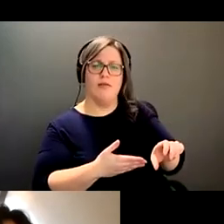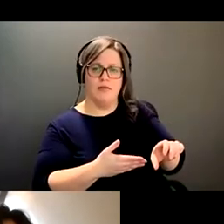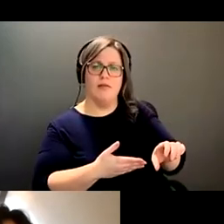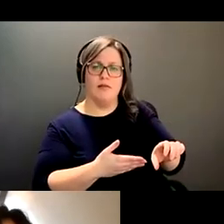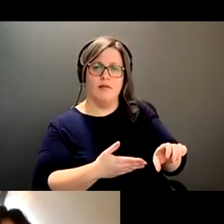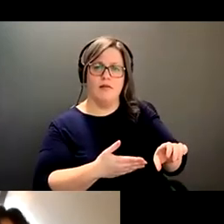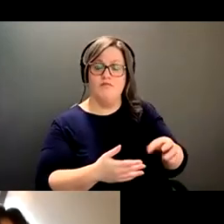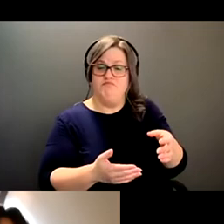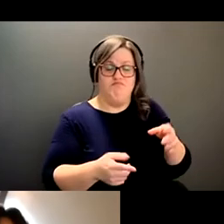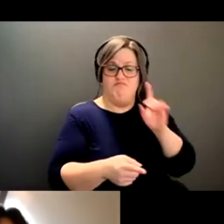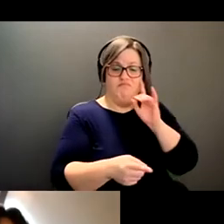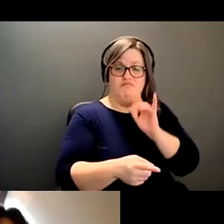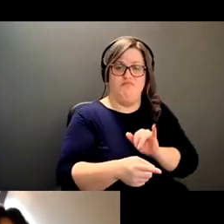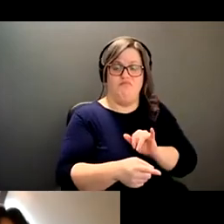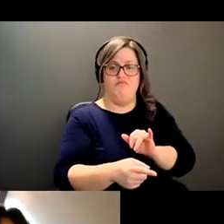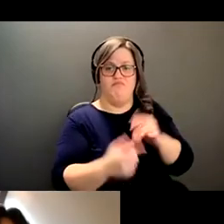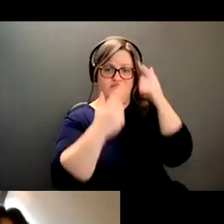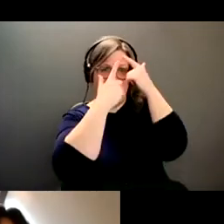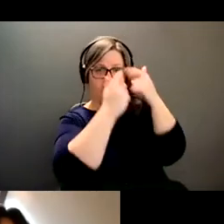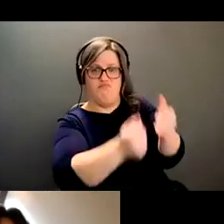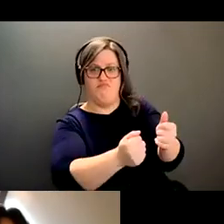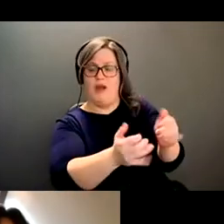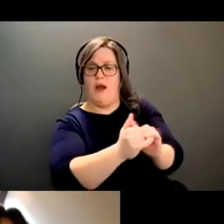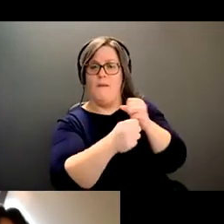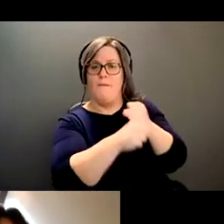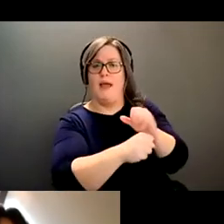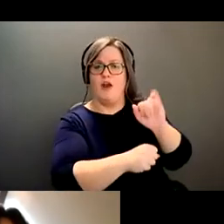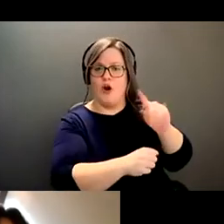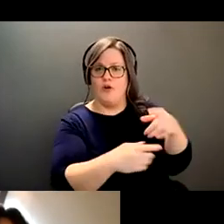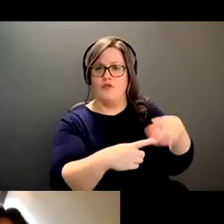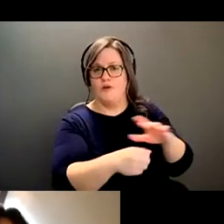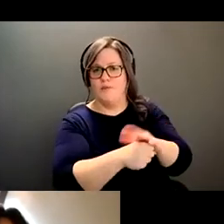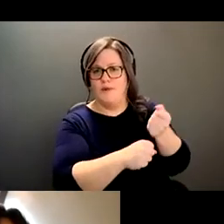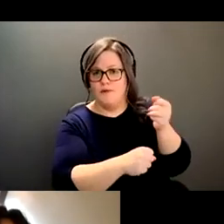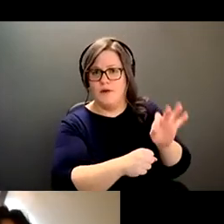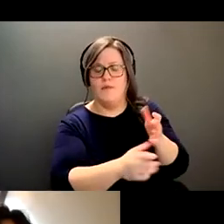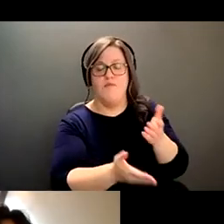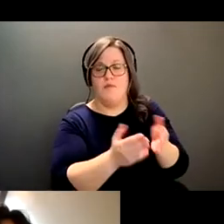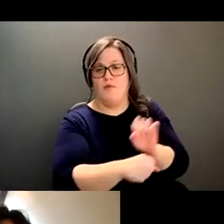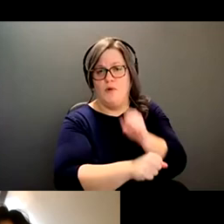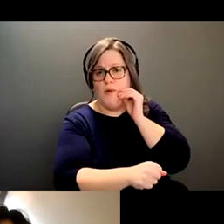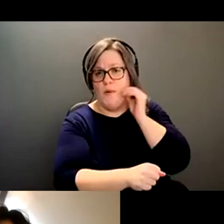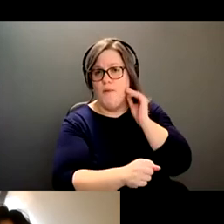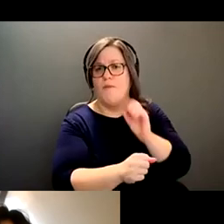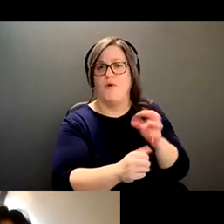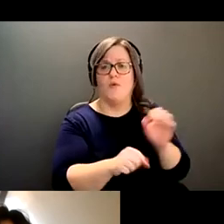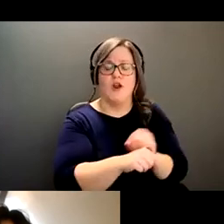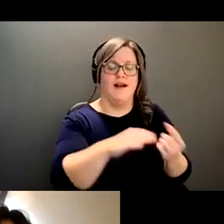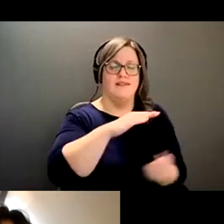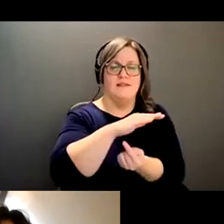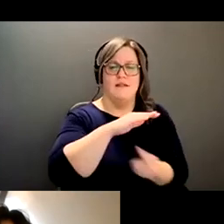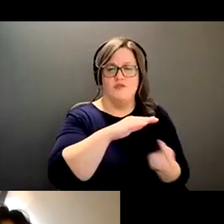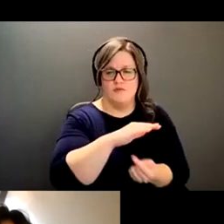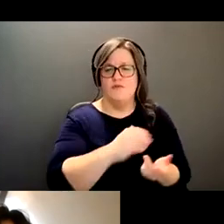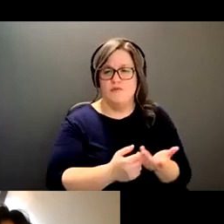felt comfortable with, and given the parameters of a pandemic and remote working or working from home, working in isolation. So yeah,